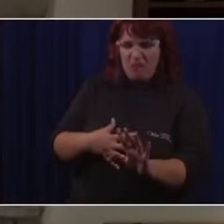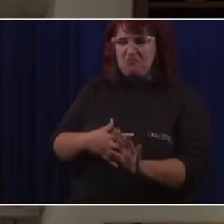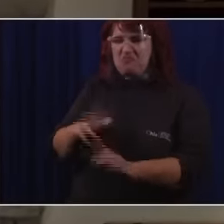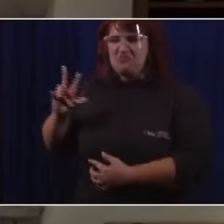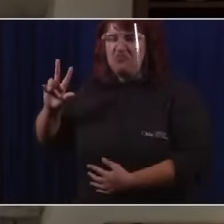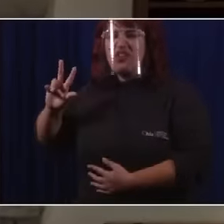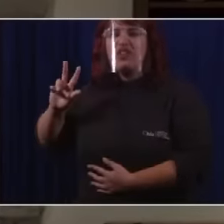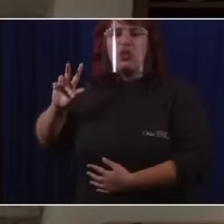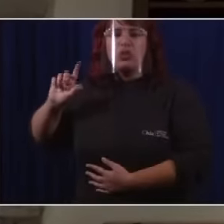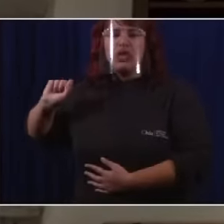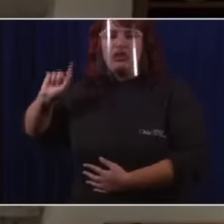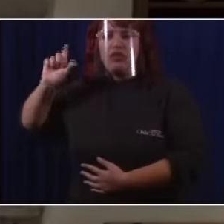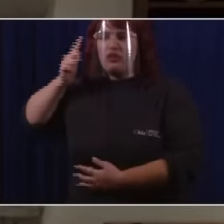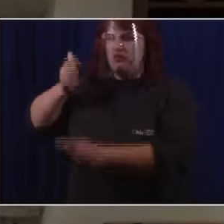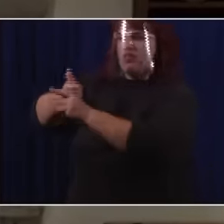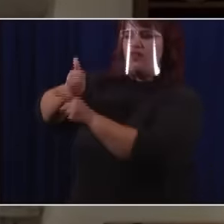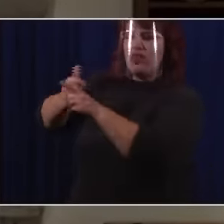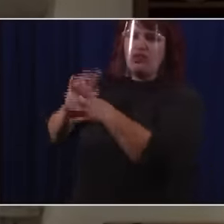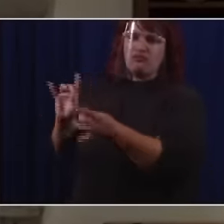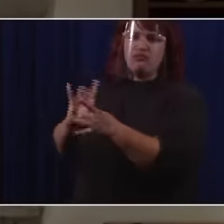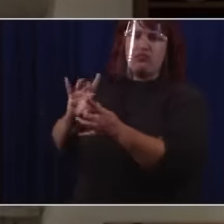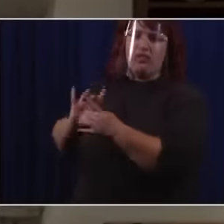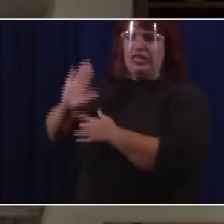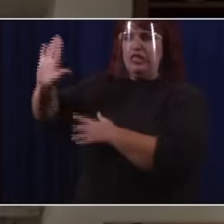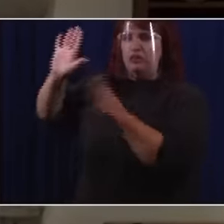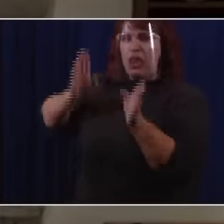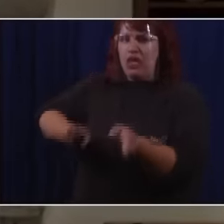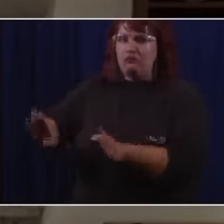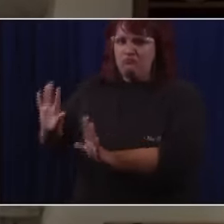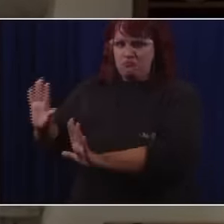As far as what we do,